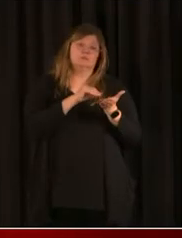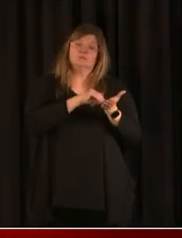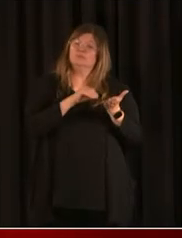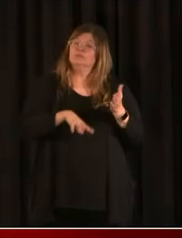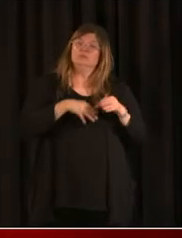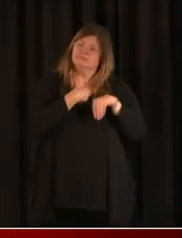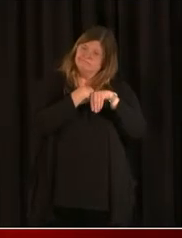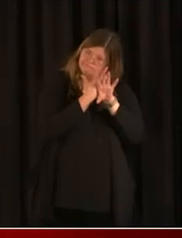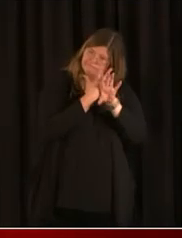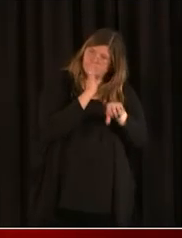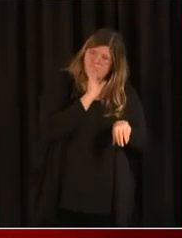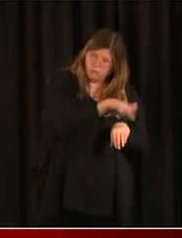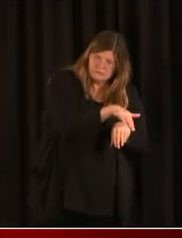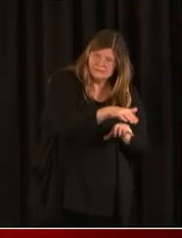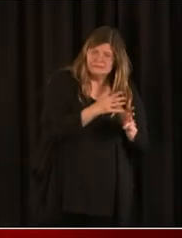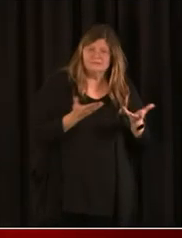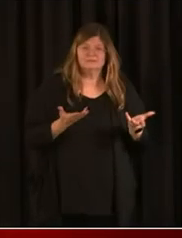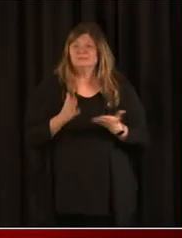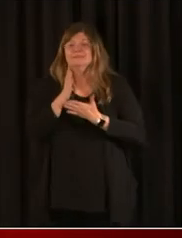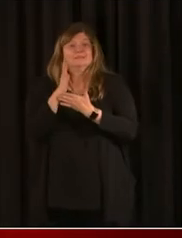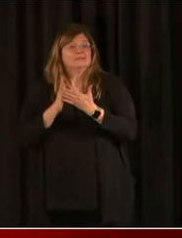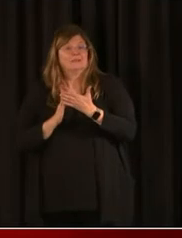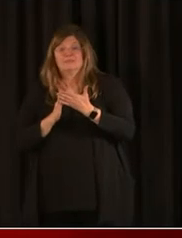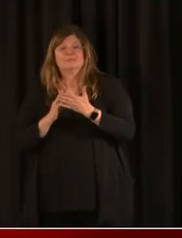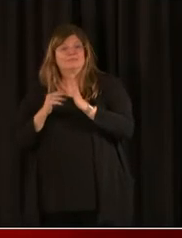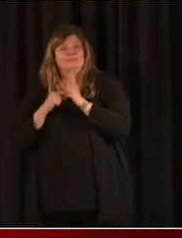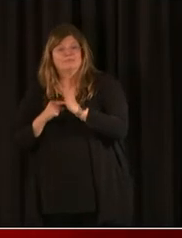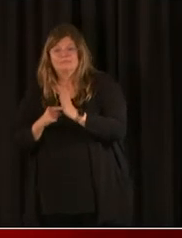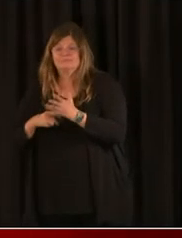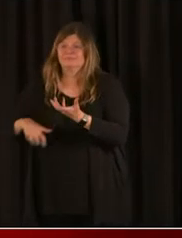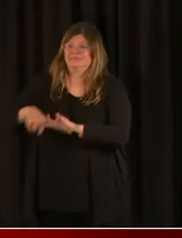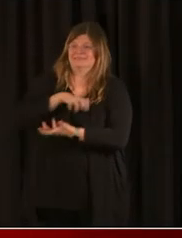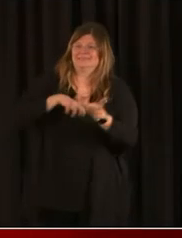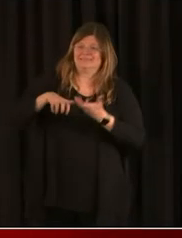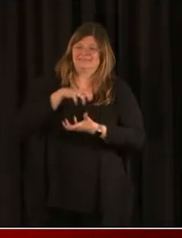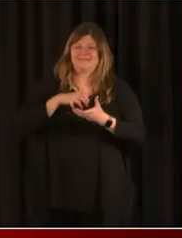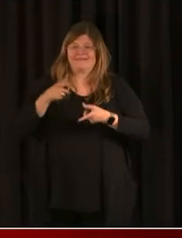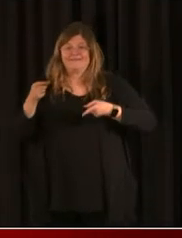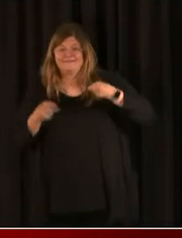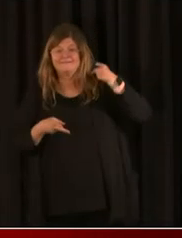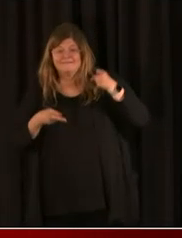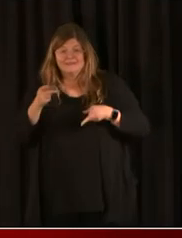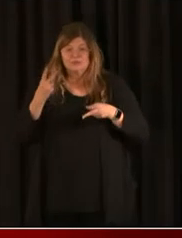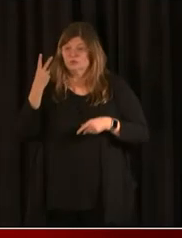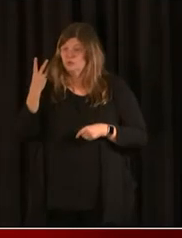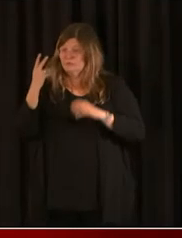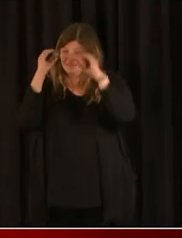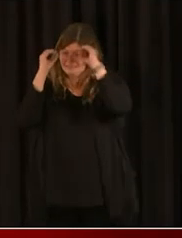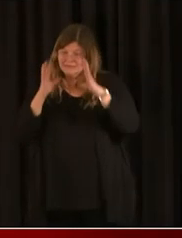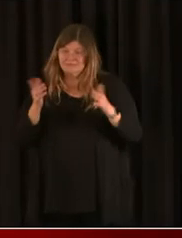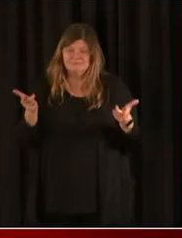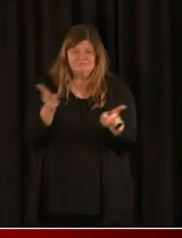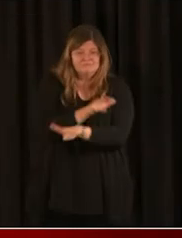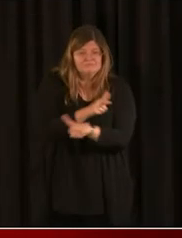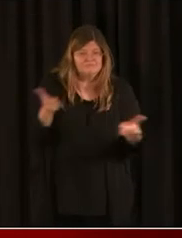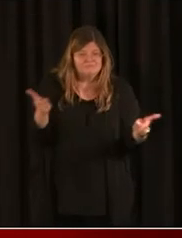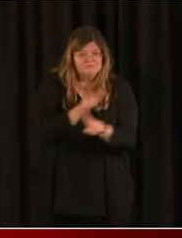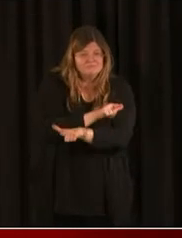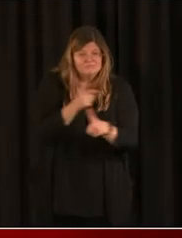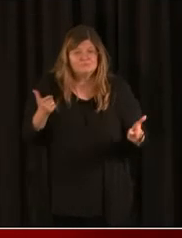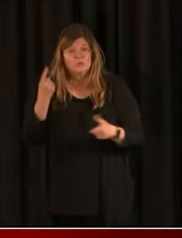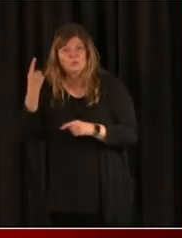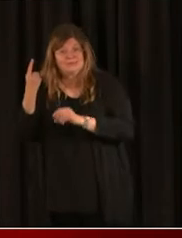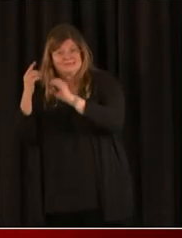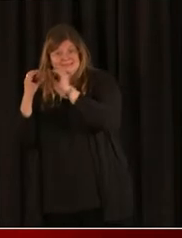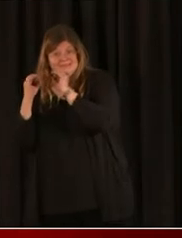teachers. Other models may be a mix of 2 different teachers, where one teacher is teaching students